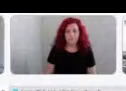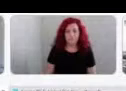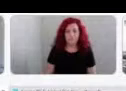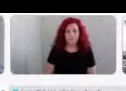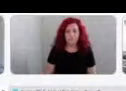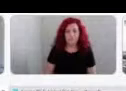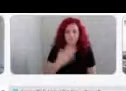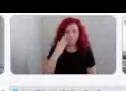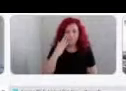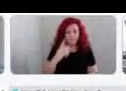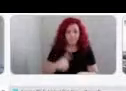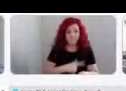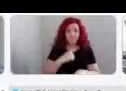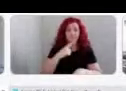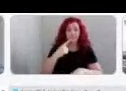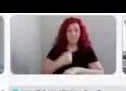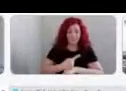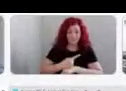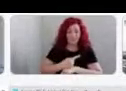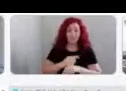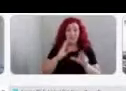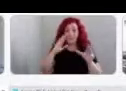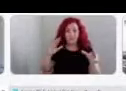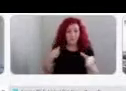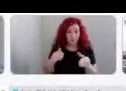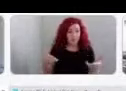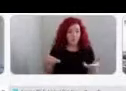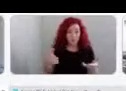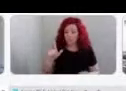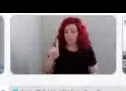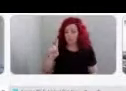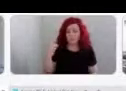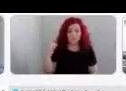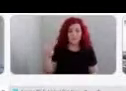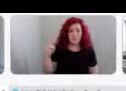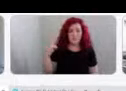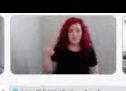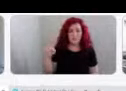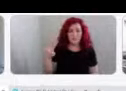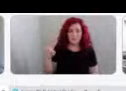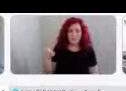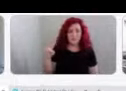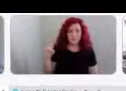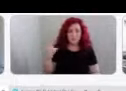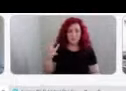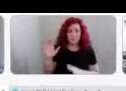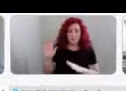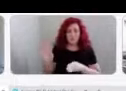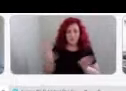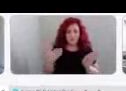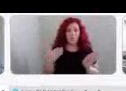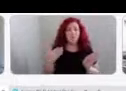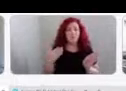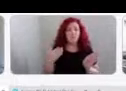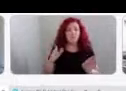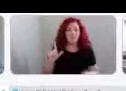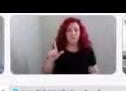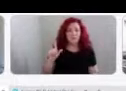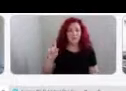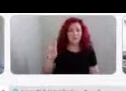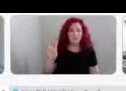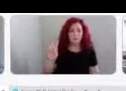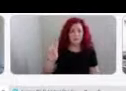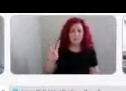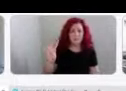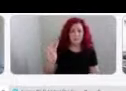day and i know our focus has been mostly down in the ld 17 i'd like to shift our focus up to ld7